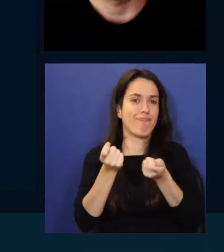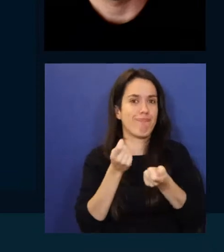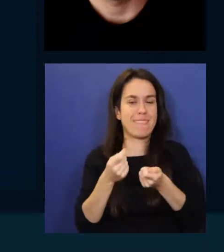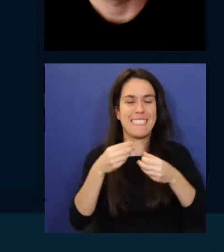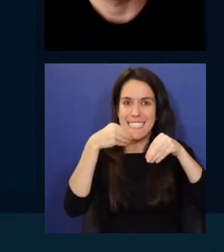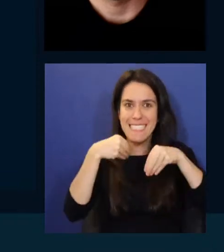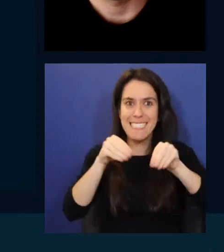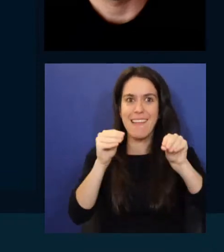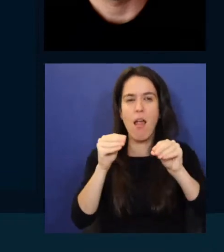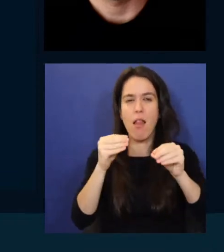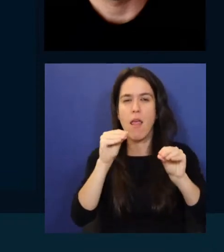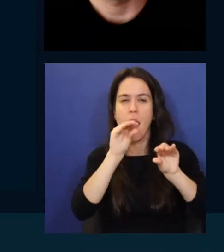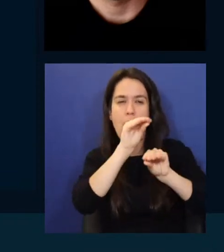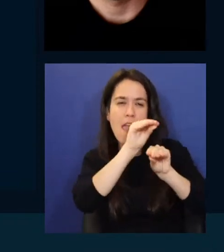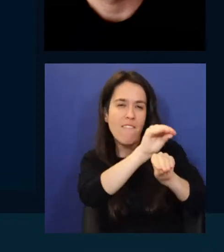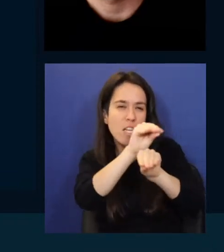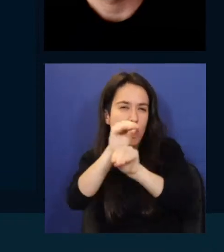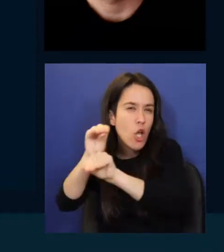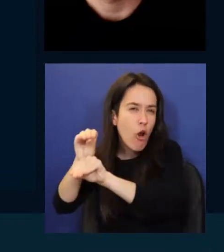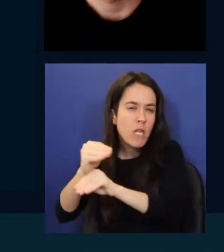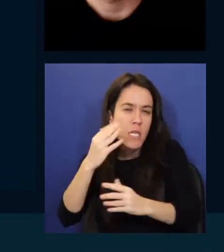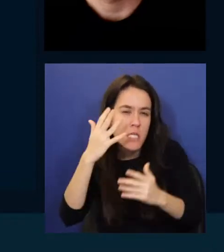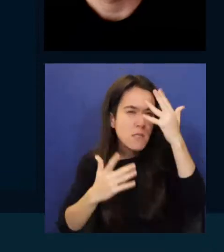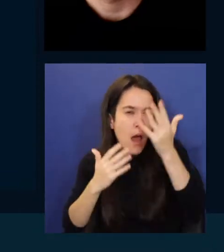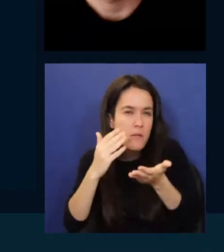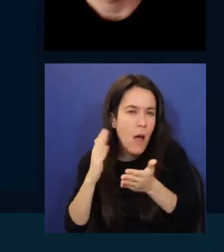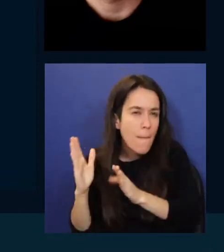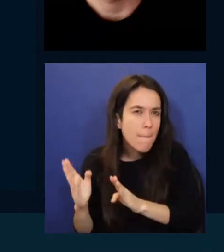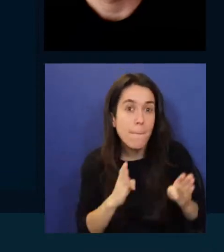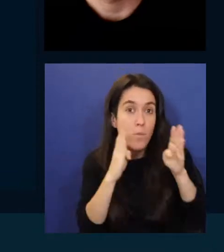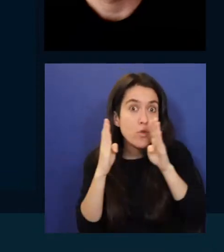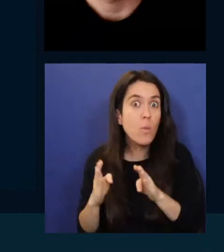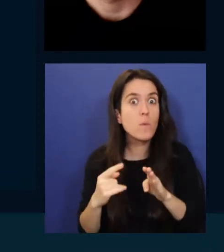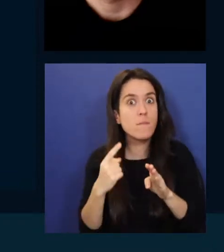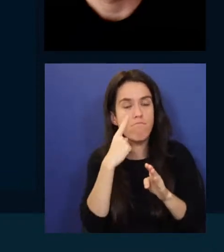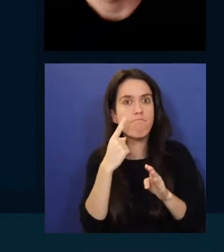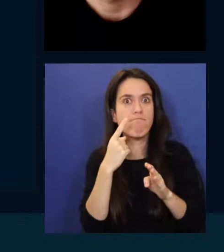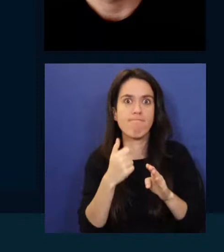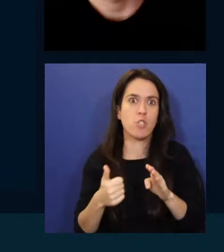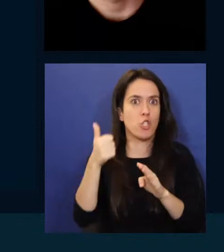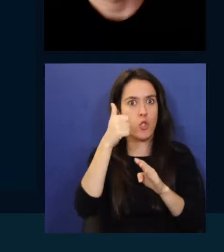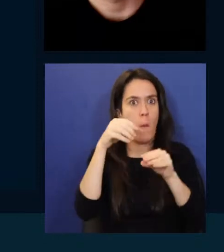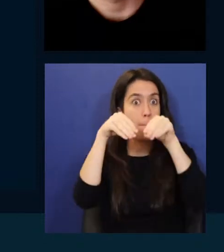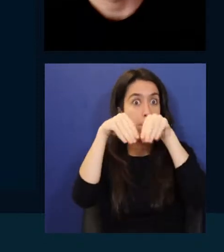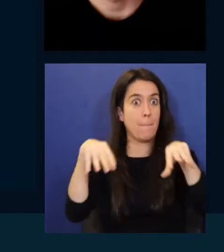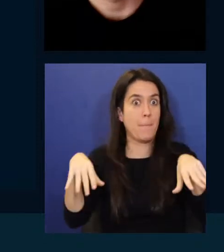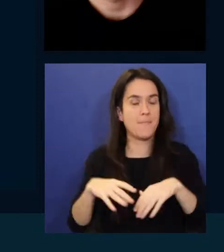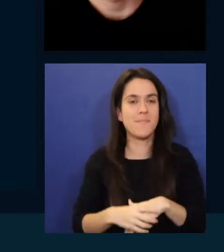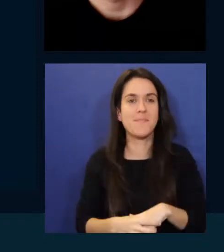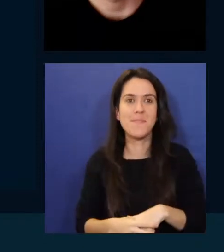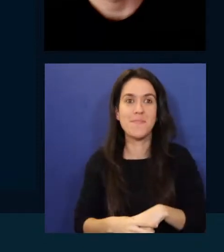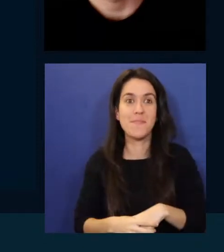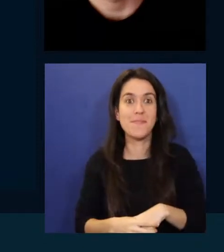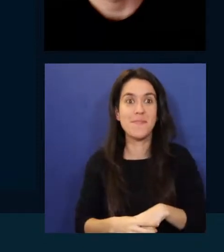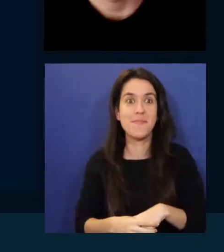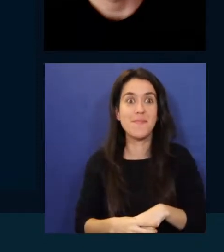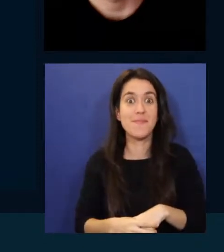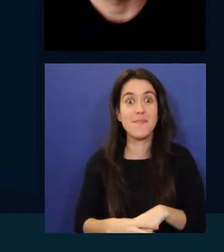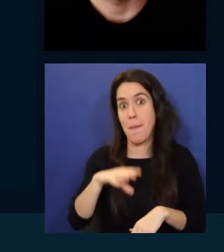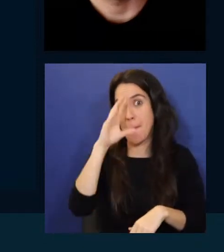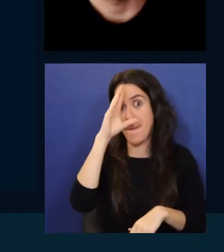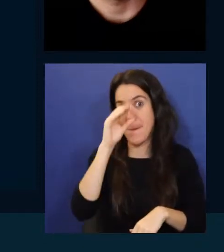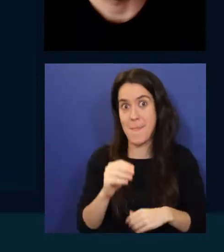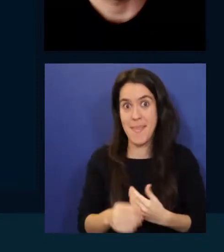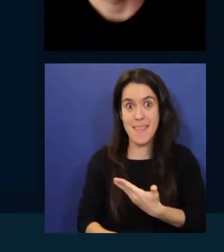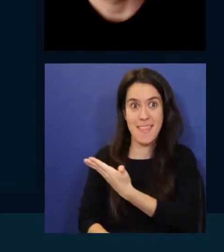preparation and shares these insights with their top suppliers. John is a data engineer at